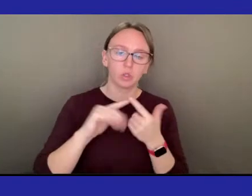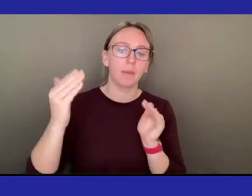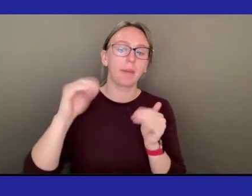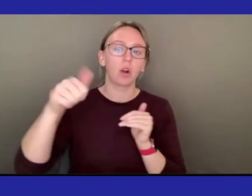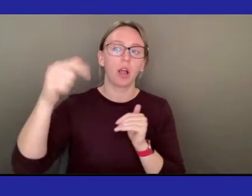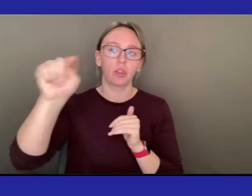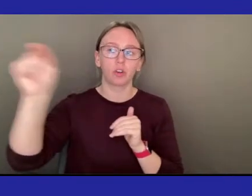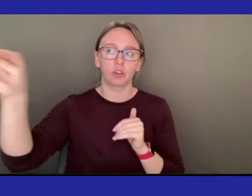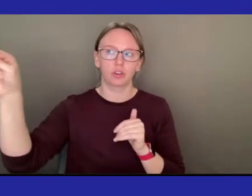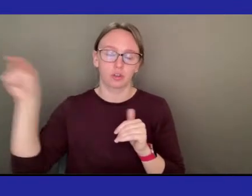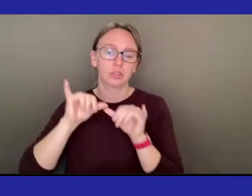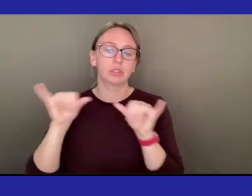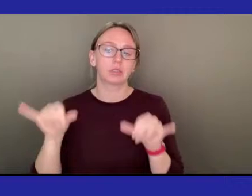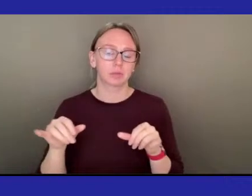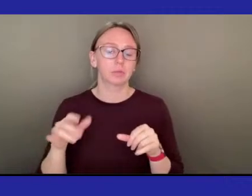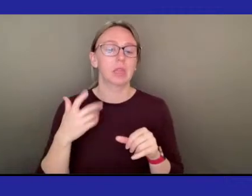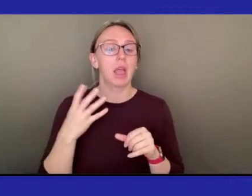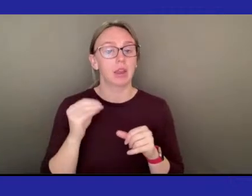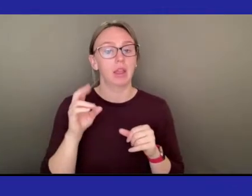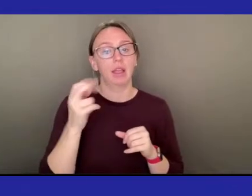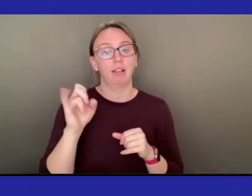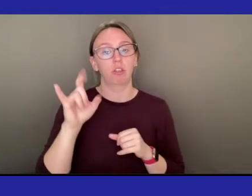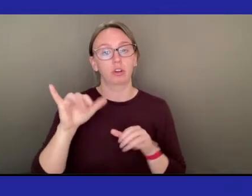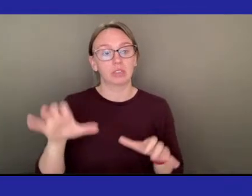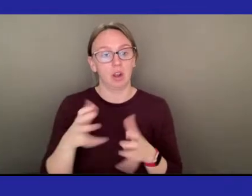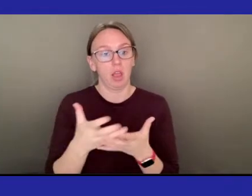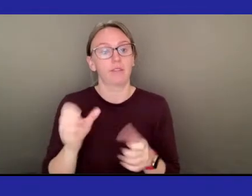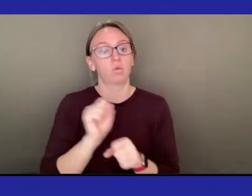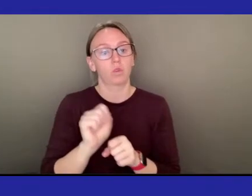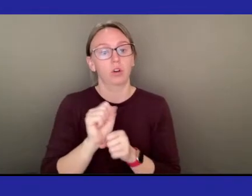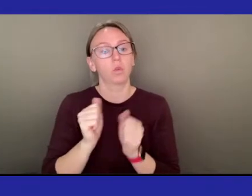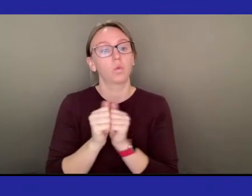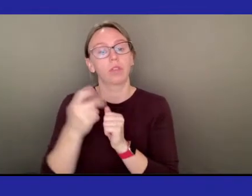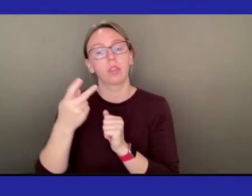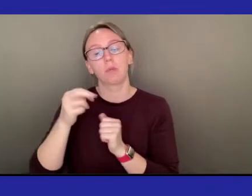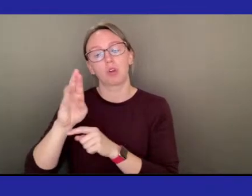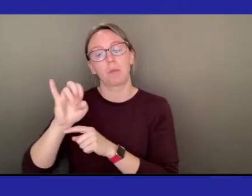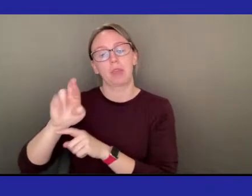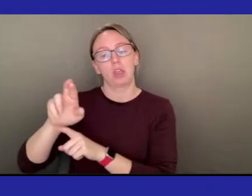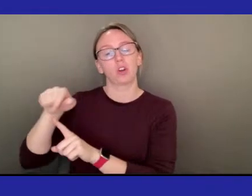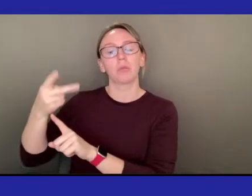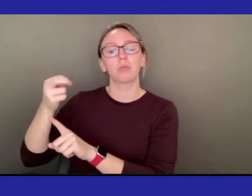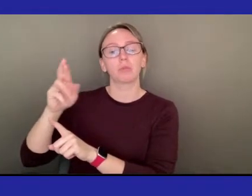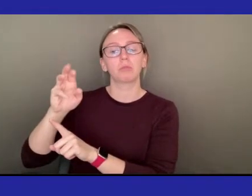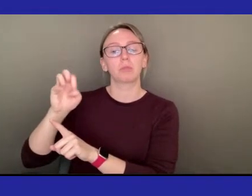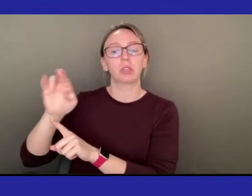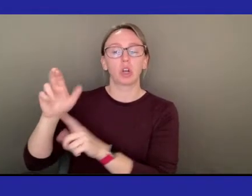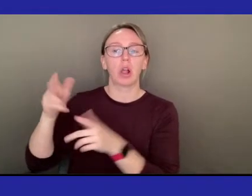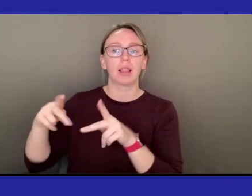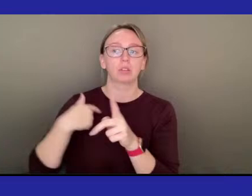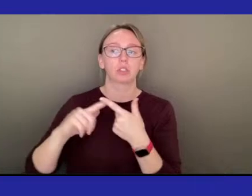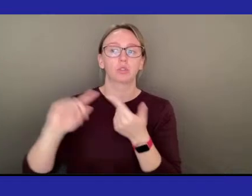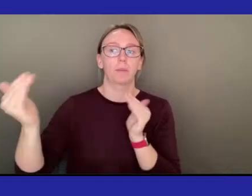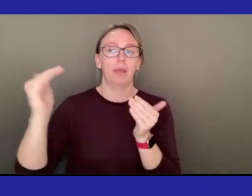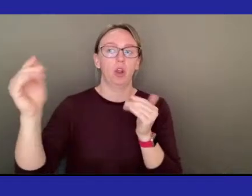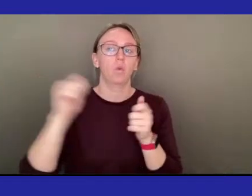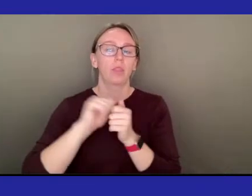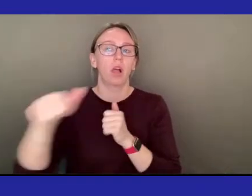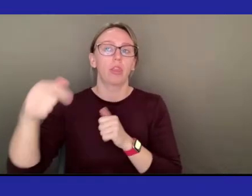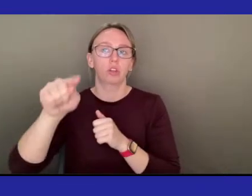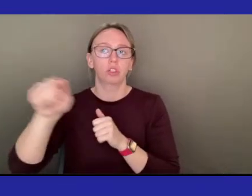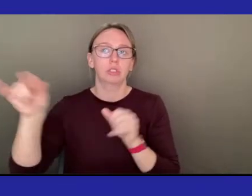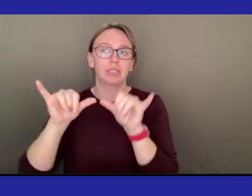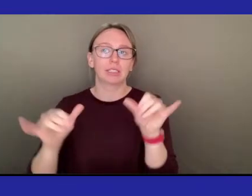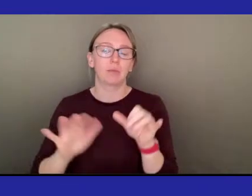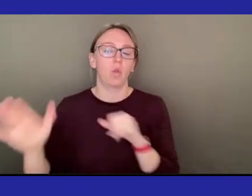lot of hard work with Premier as our vendor that allows us to benchmark across the country, but also looking, what is the